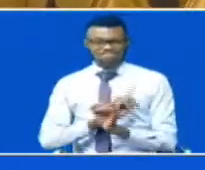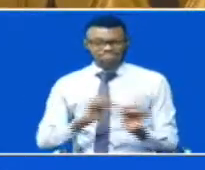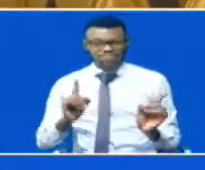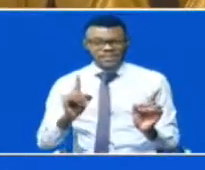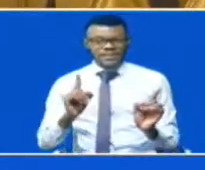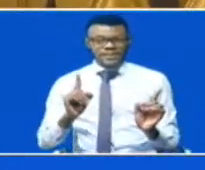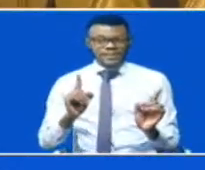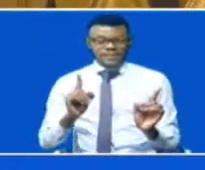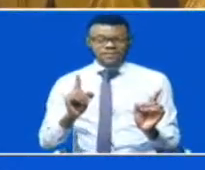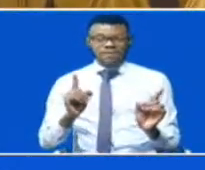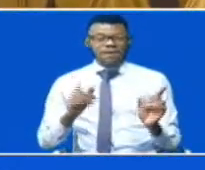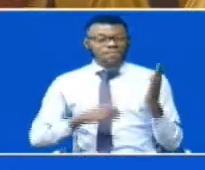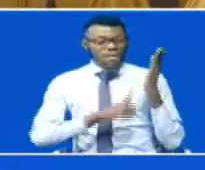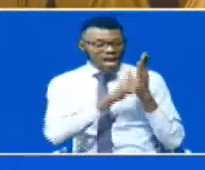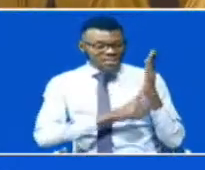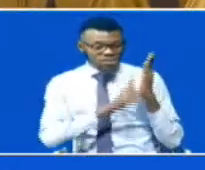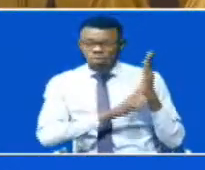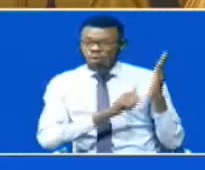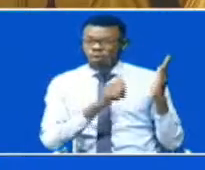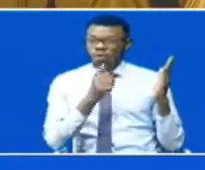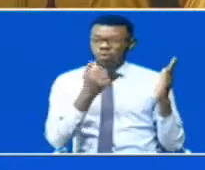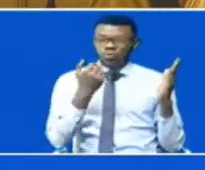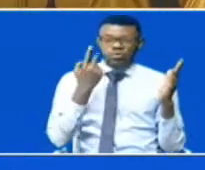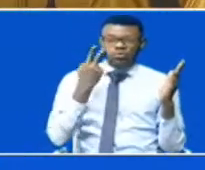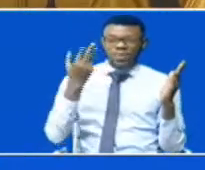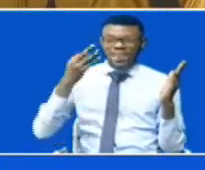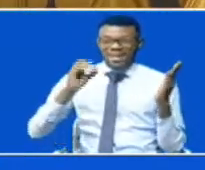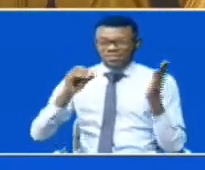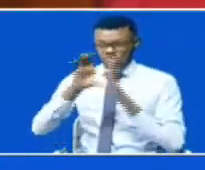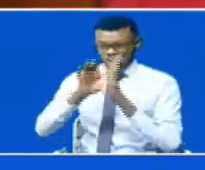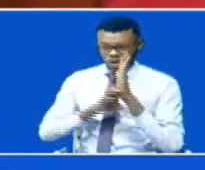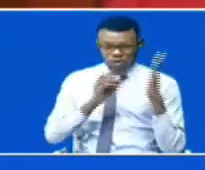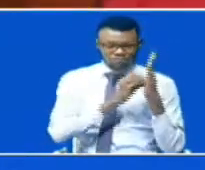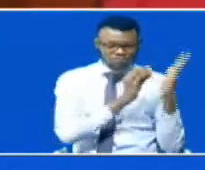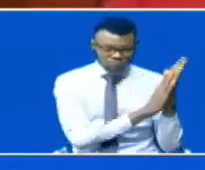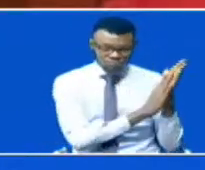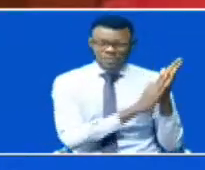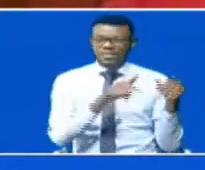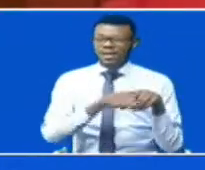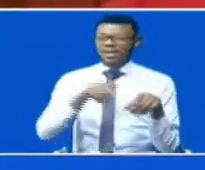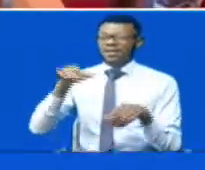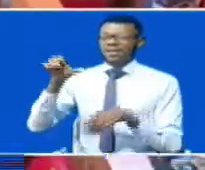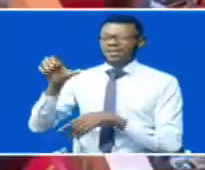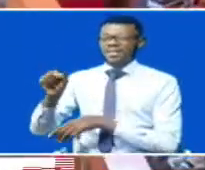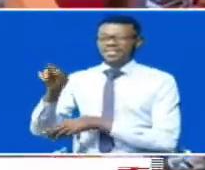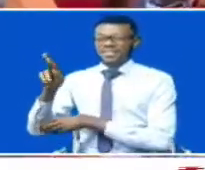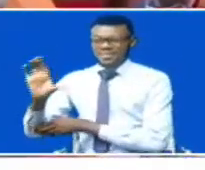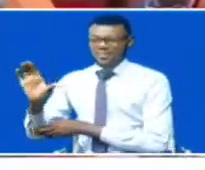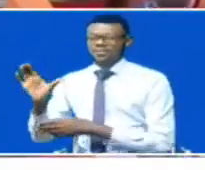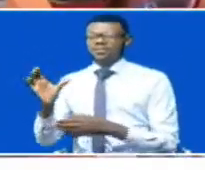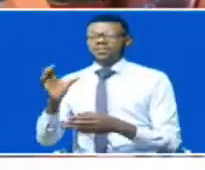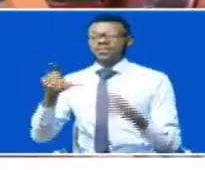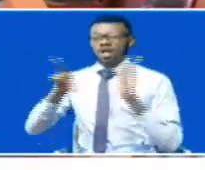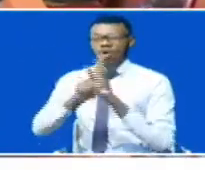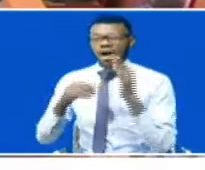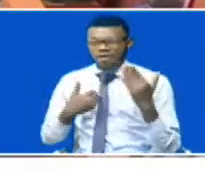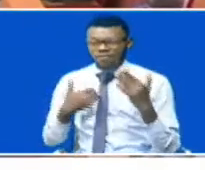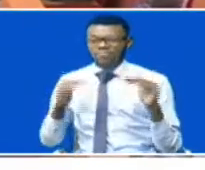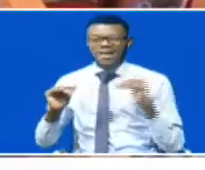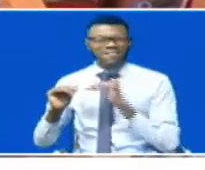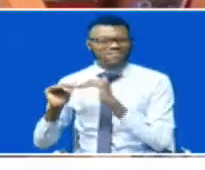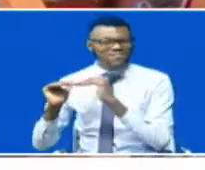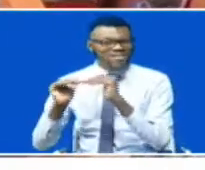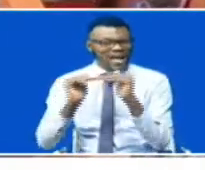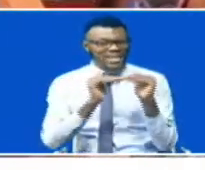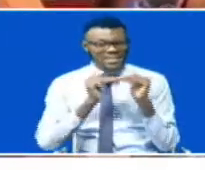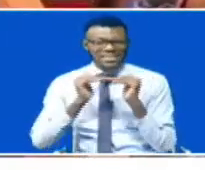principles set out in Article 230 of the Constitution and the SRC Act. One, that of fairness and equity for